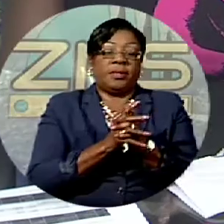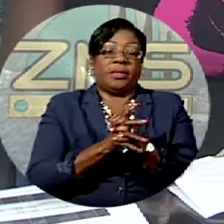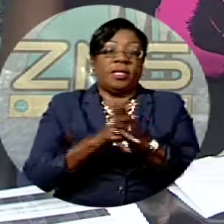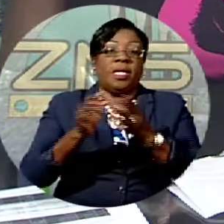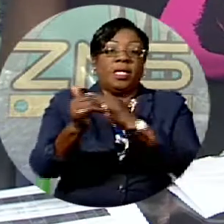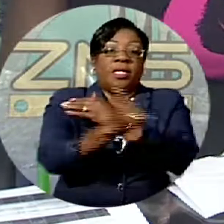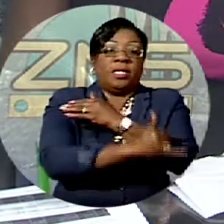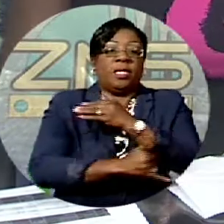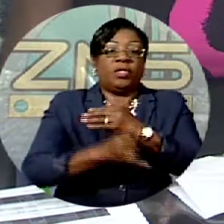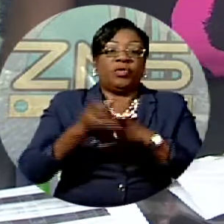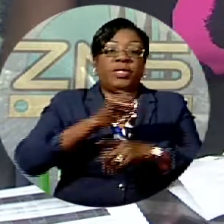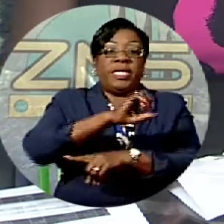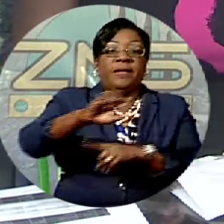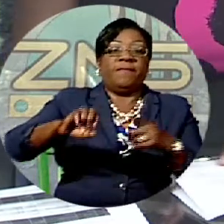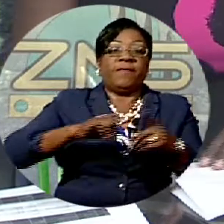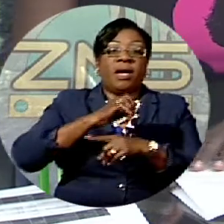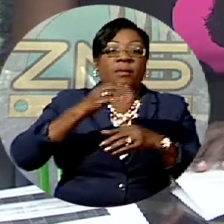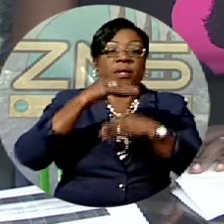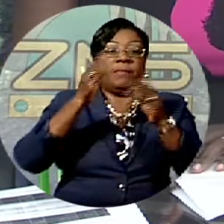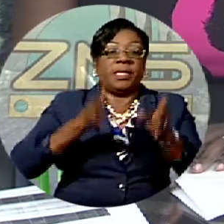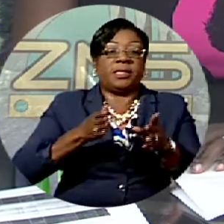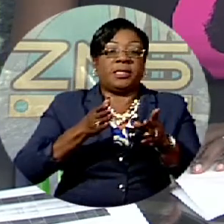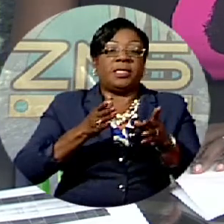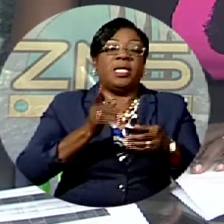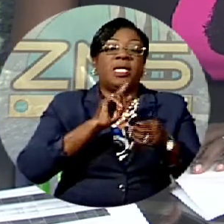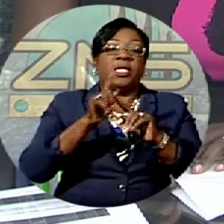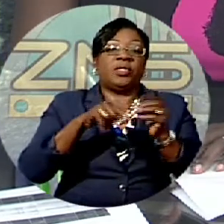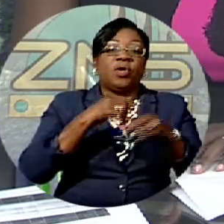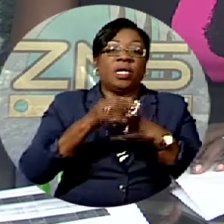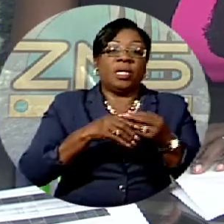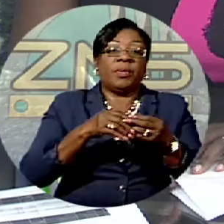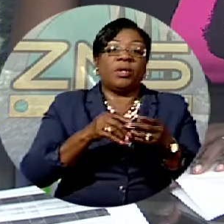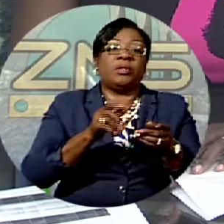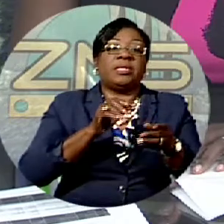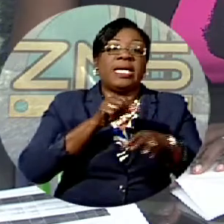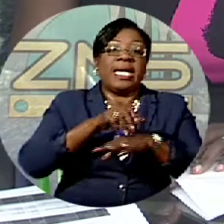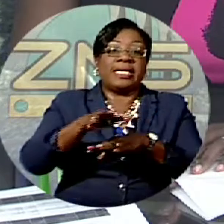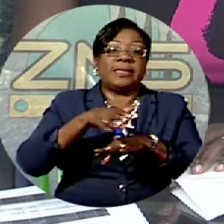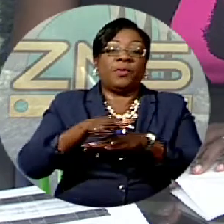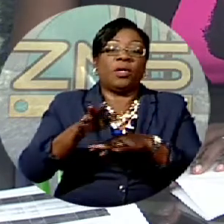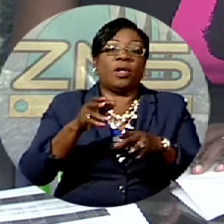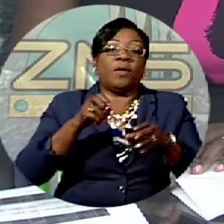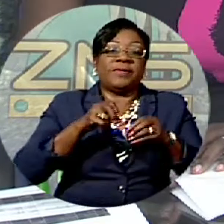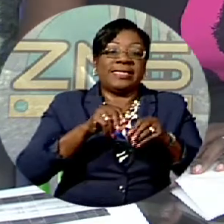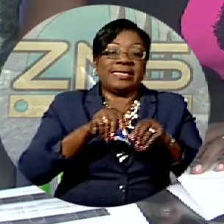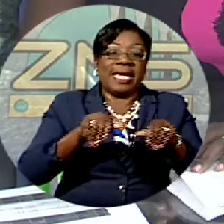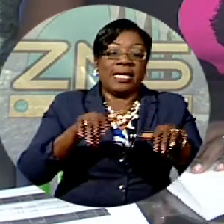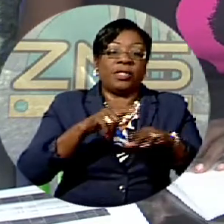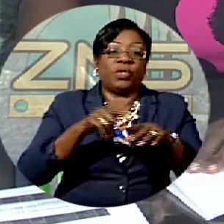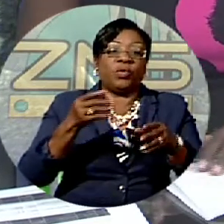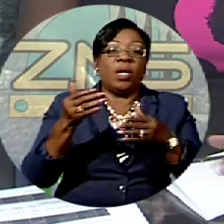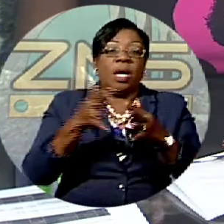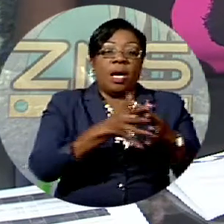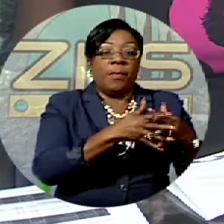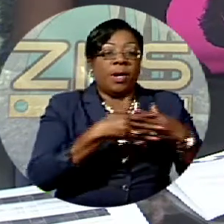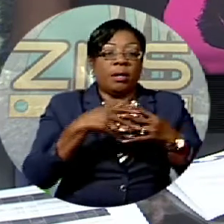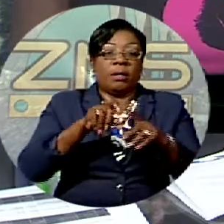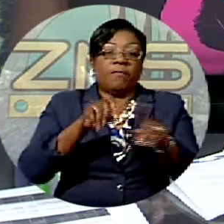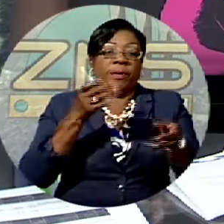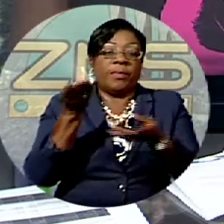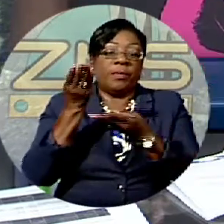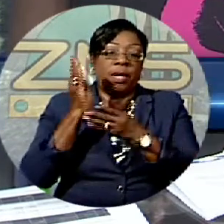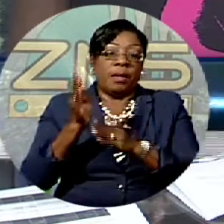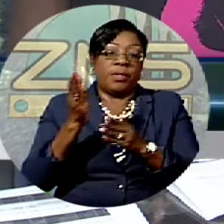The country's environment minister setting the record straight regarding the export of sand to the United States from the Bahamas. Good evening, everyone. I'm